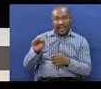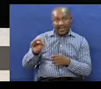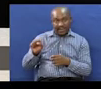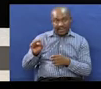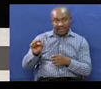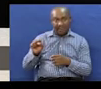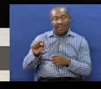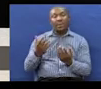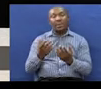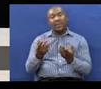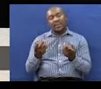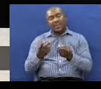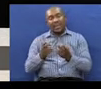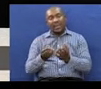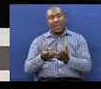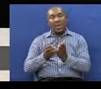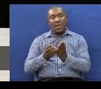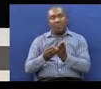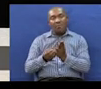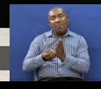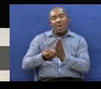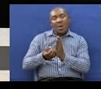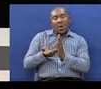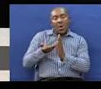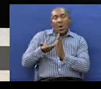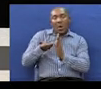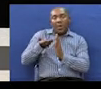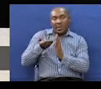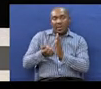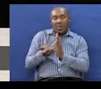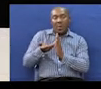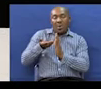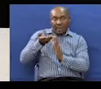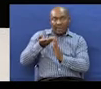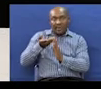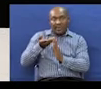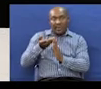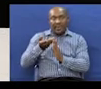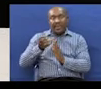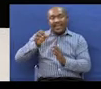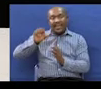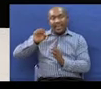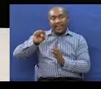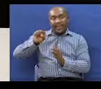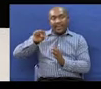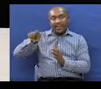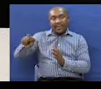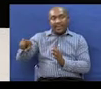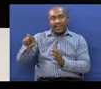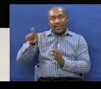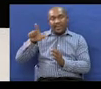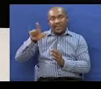relights a glowing sprint. Oxygen gas relights a glowing sprint. In another language,